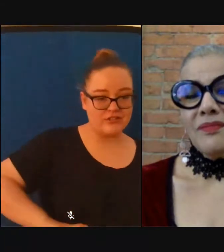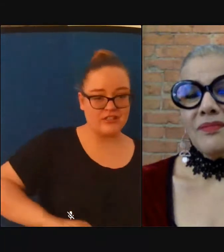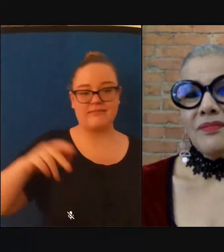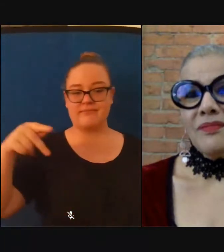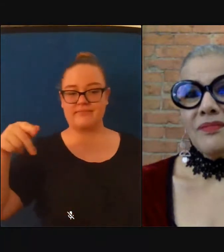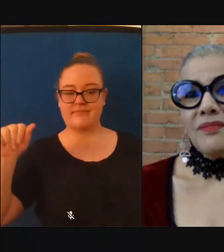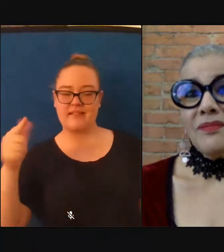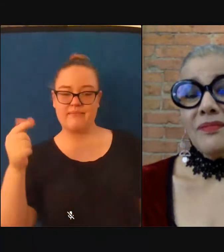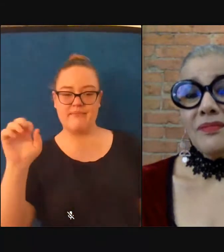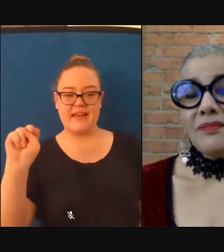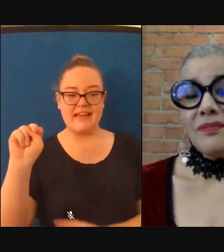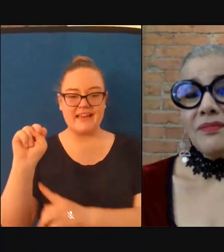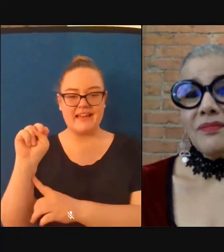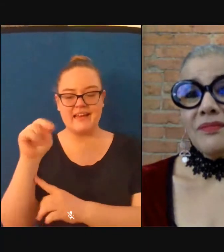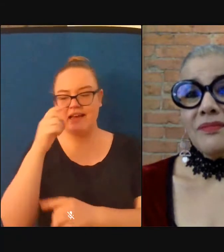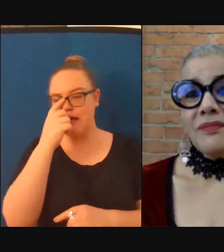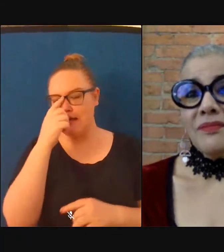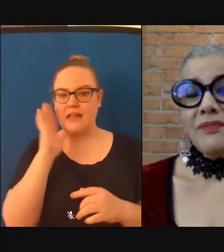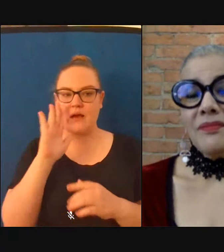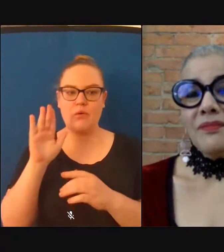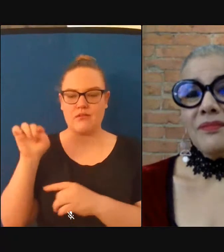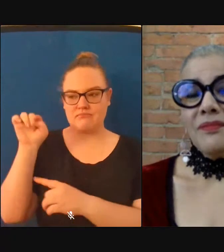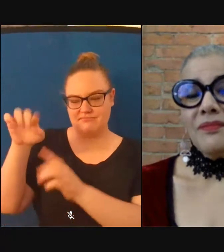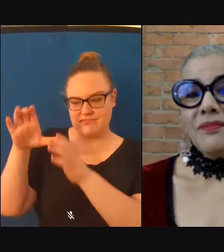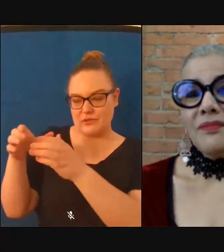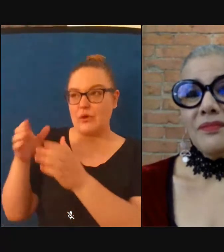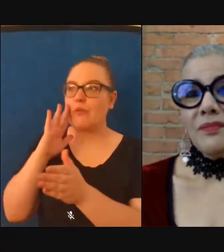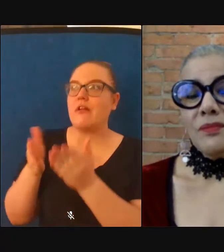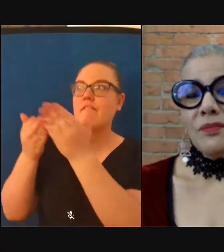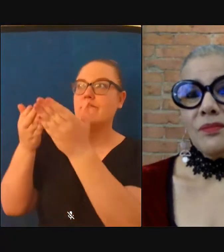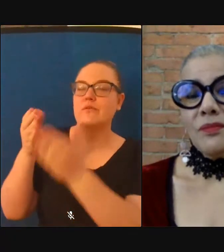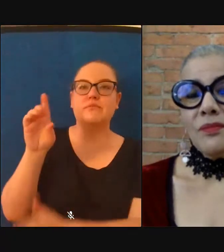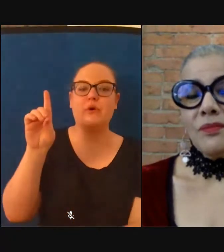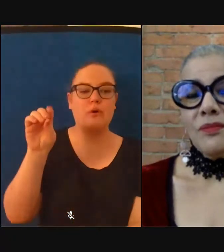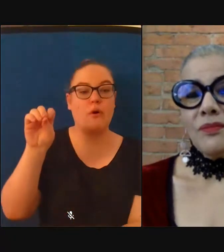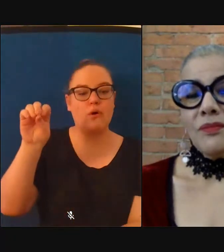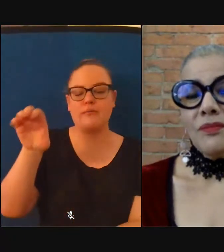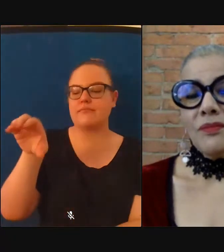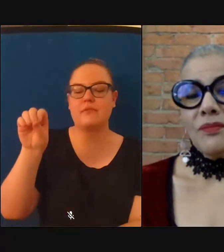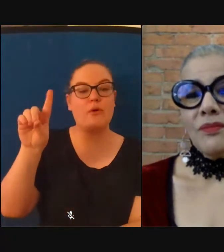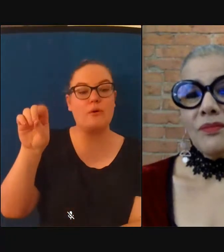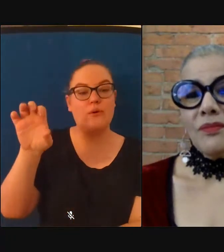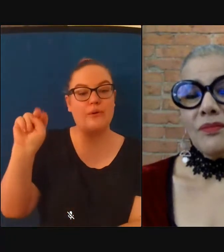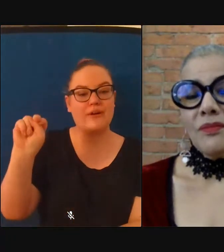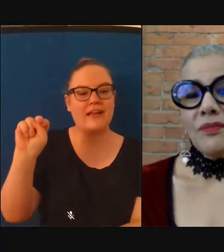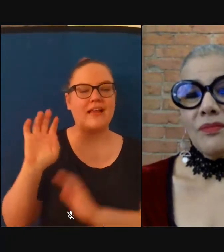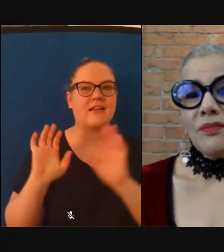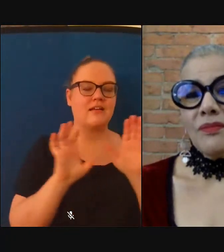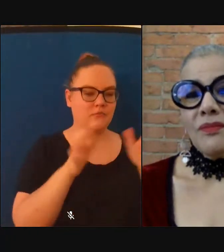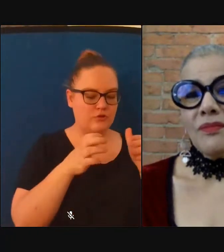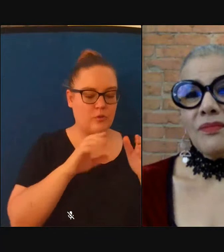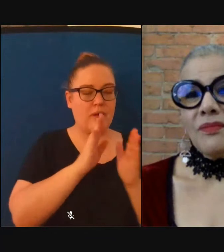give blut, these offerings to Odin. The Christians would pray to defeat their heathen foes, and they